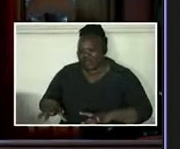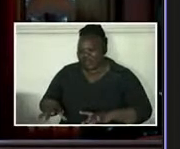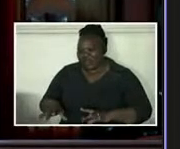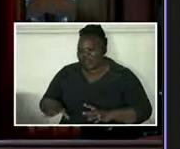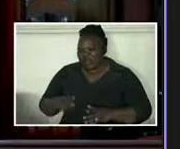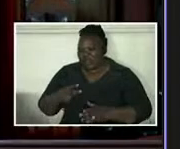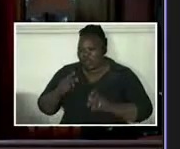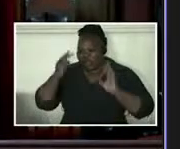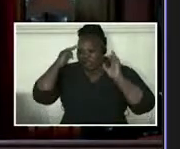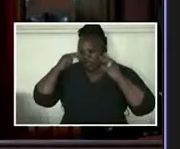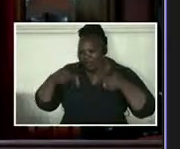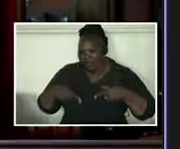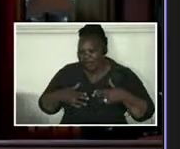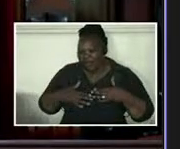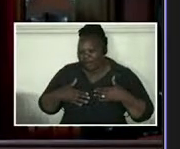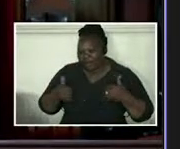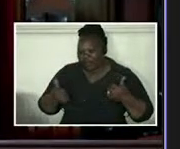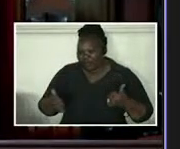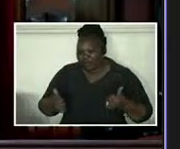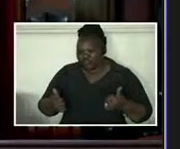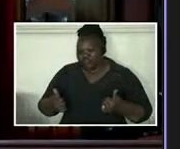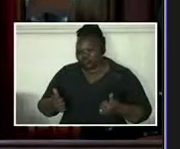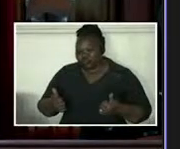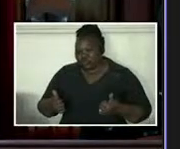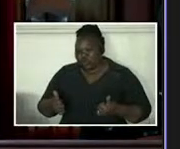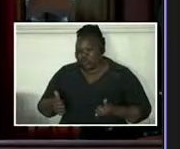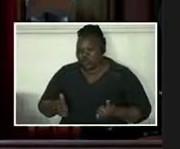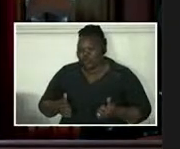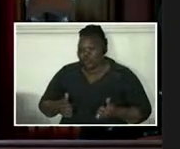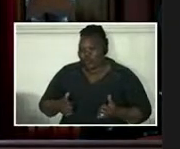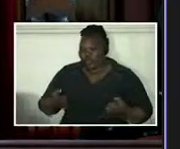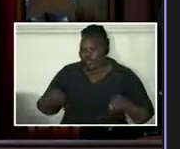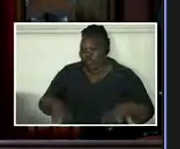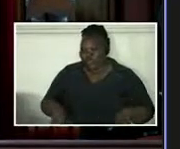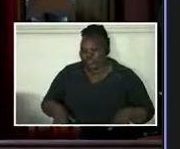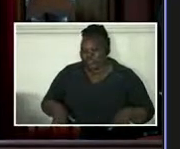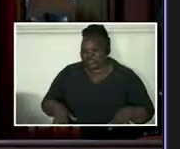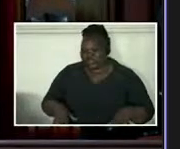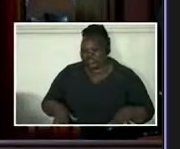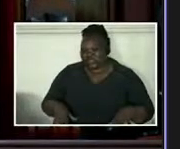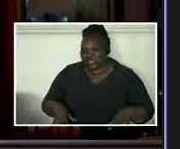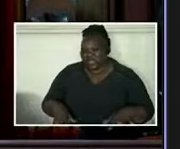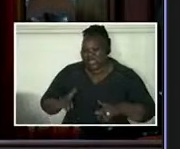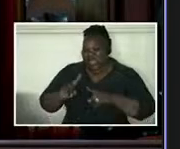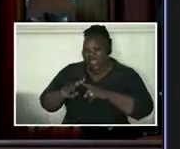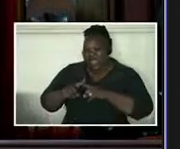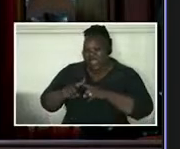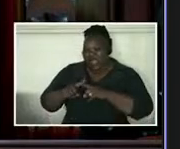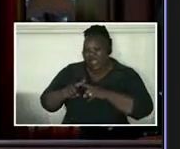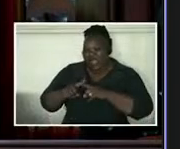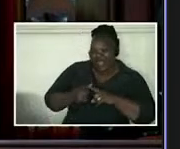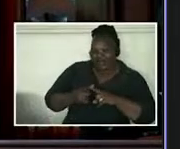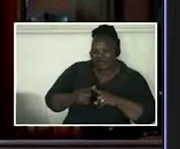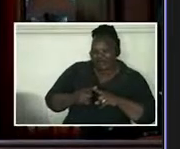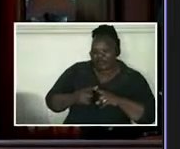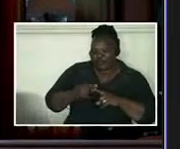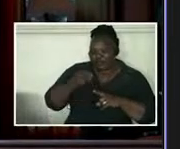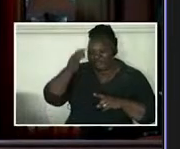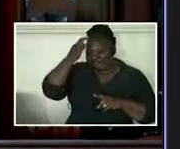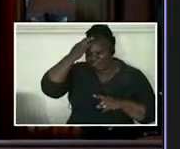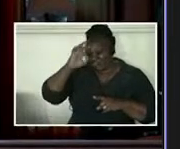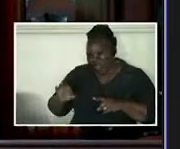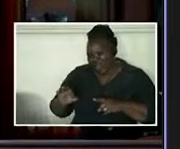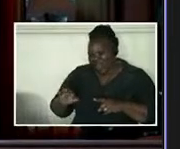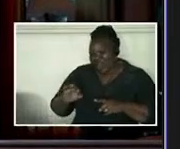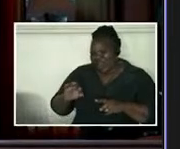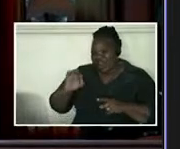of the life we have had to endure the loss of effect of experienced and capable medical professionals the budget cuts have